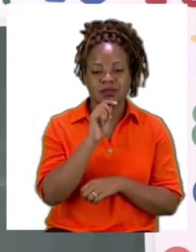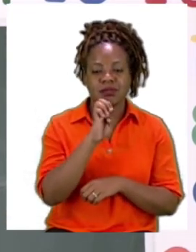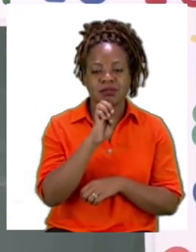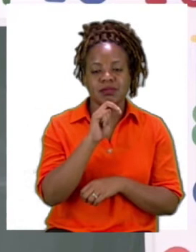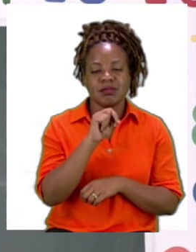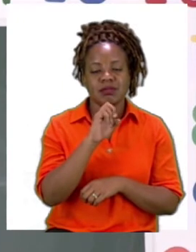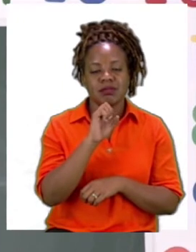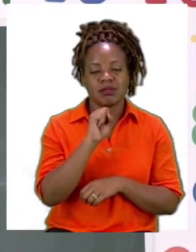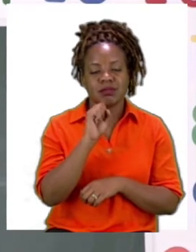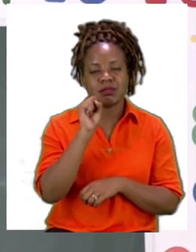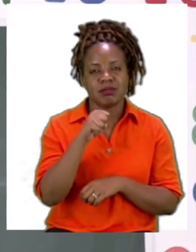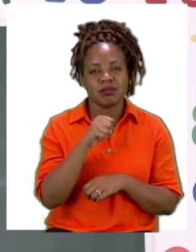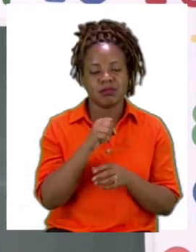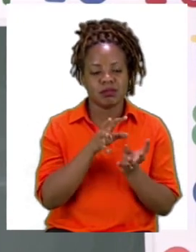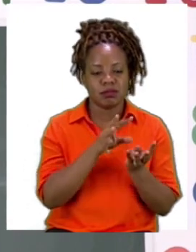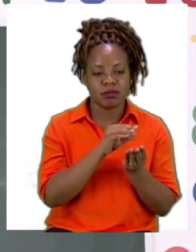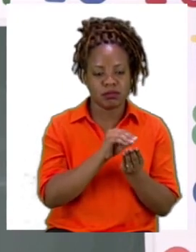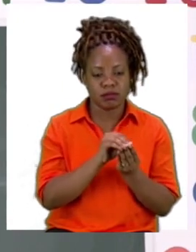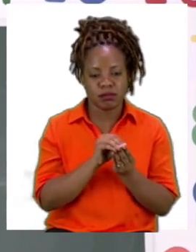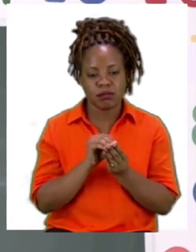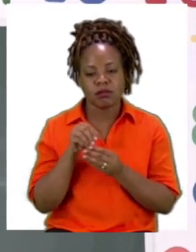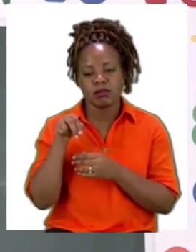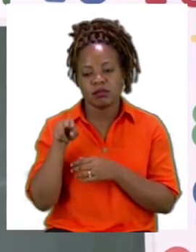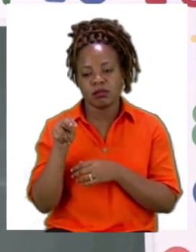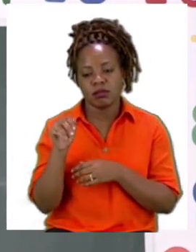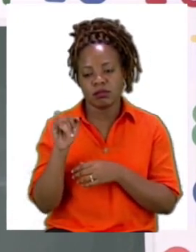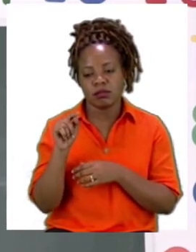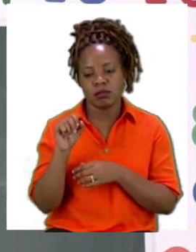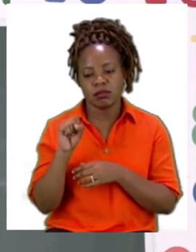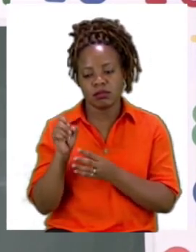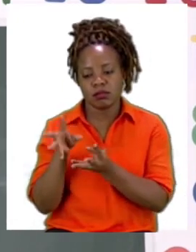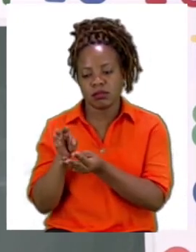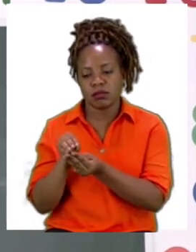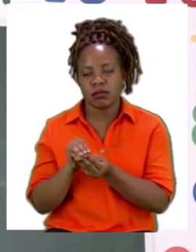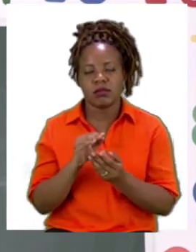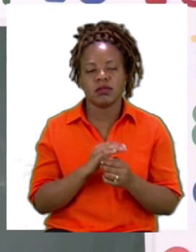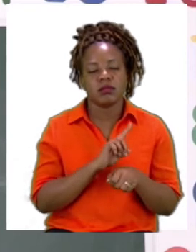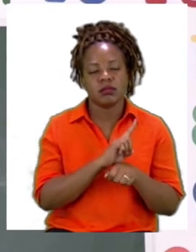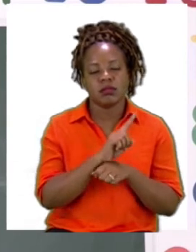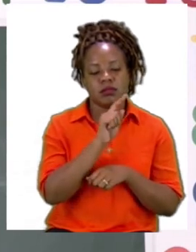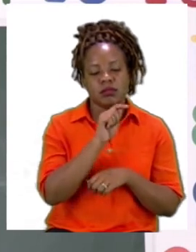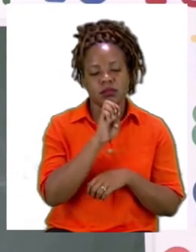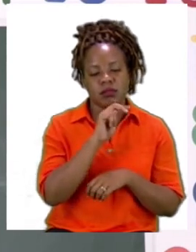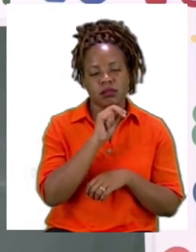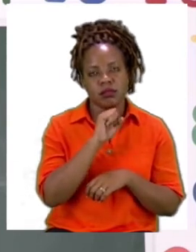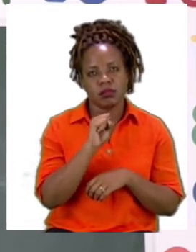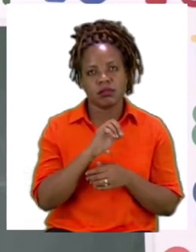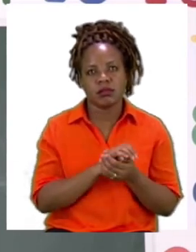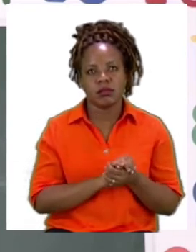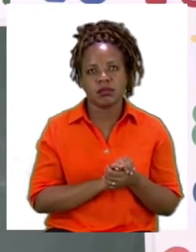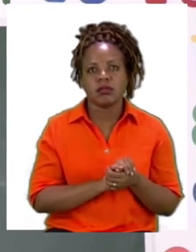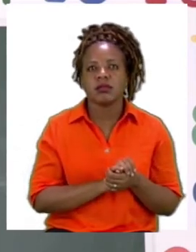together and then our units together. So let us look at our tens. The second stage